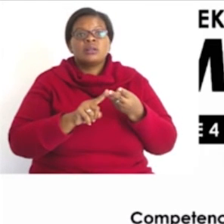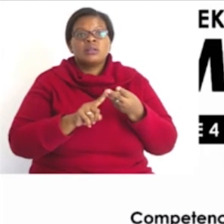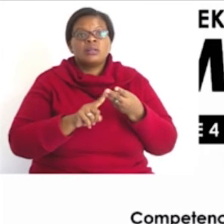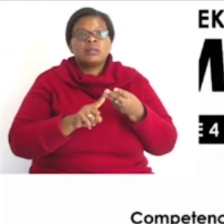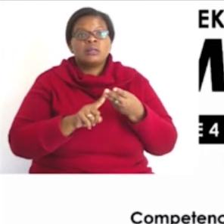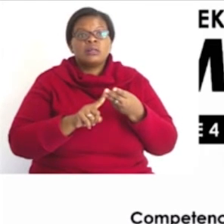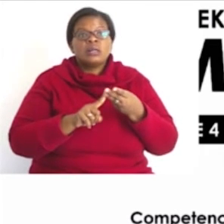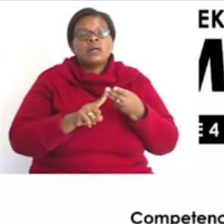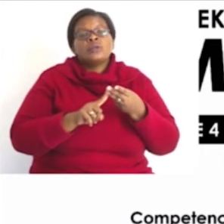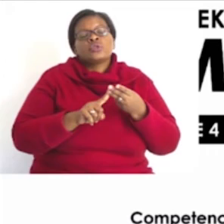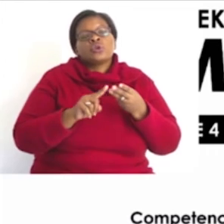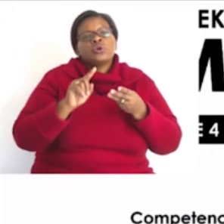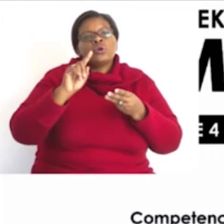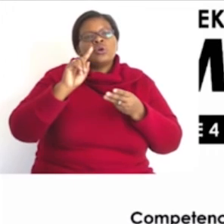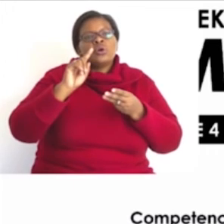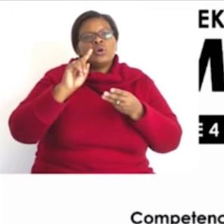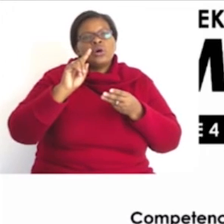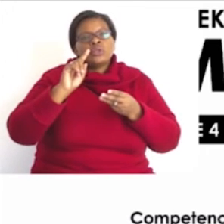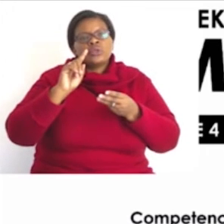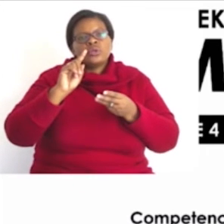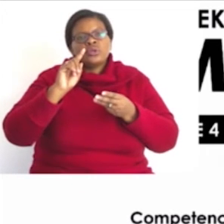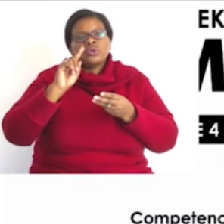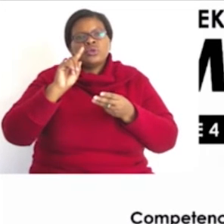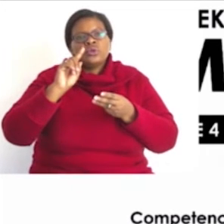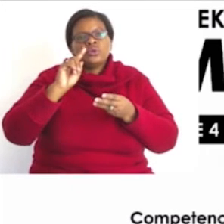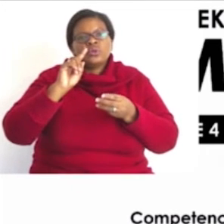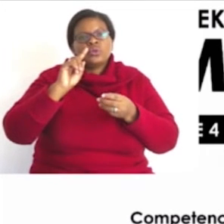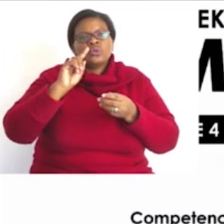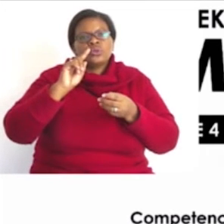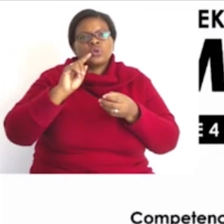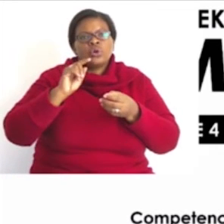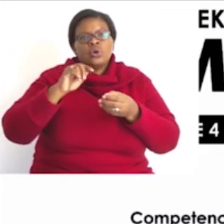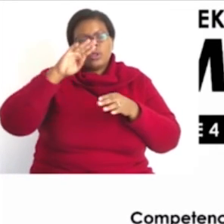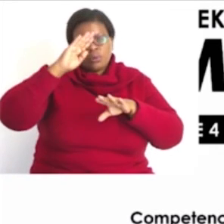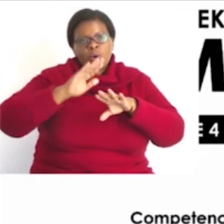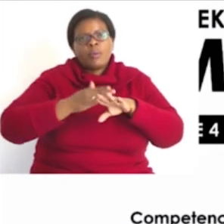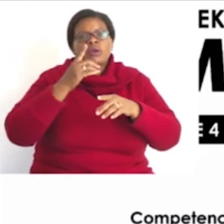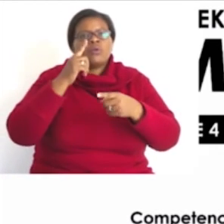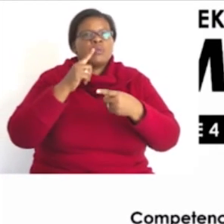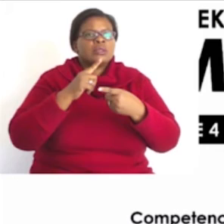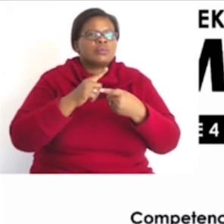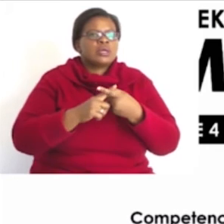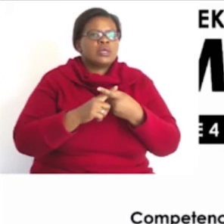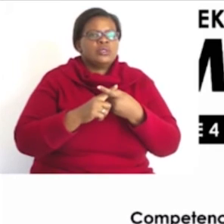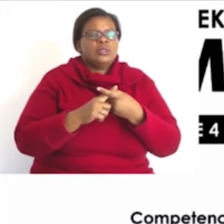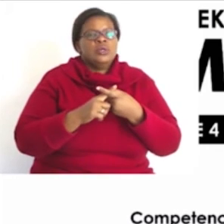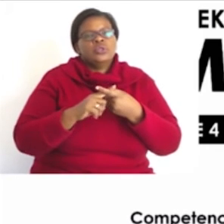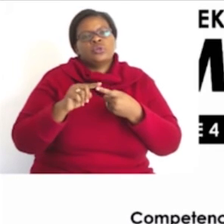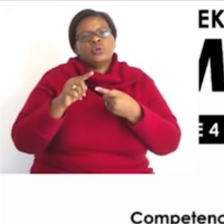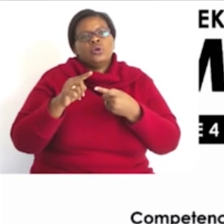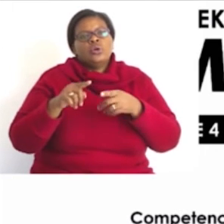apply associative property of multiplications. Multiplication and divisions as